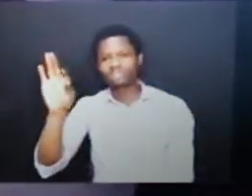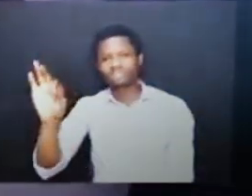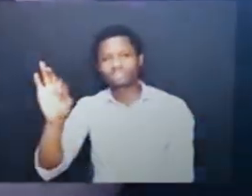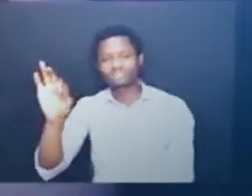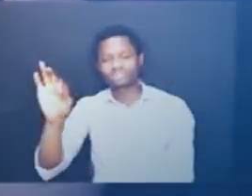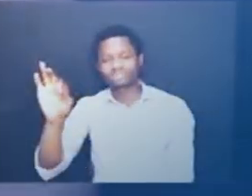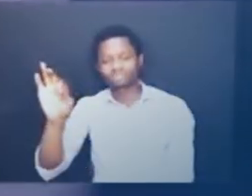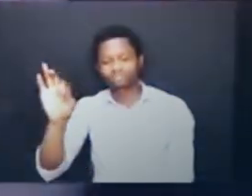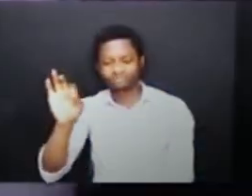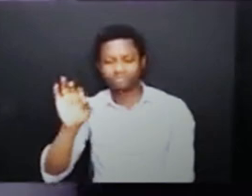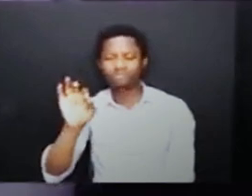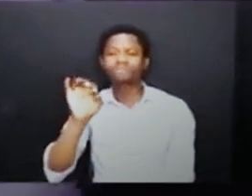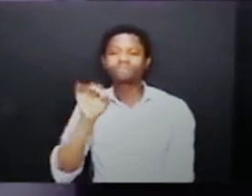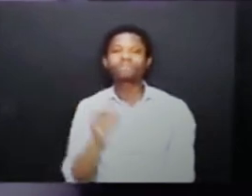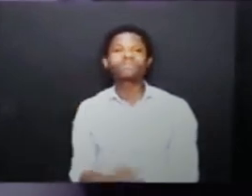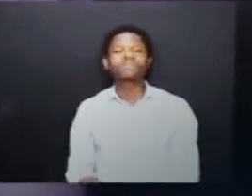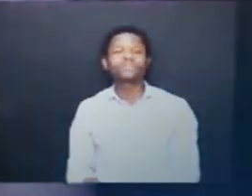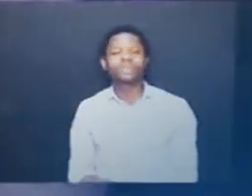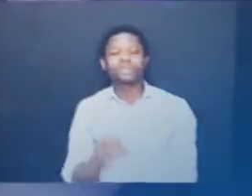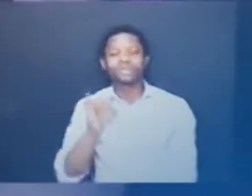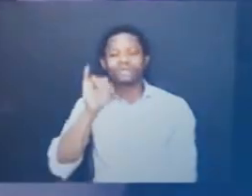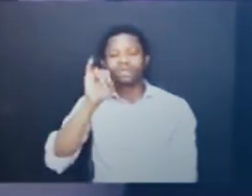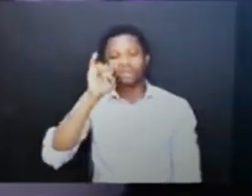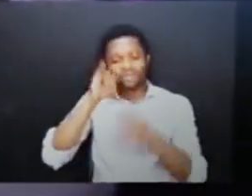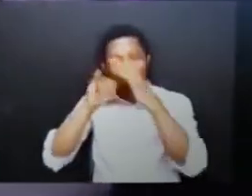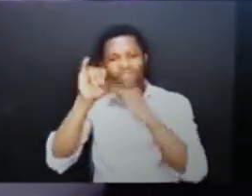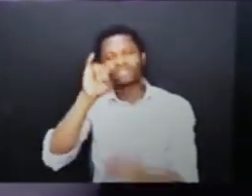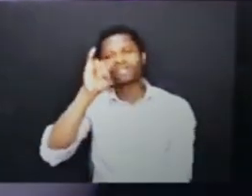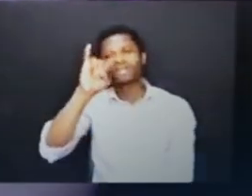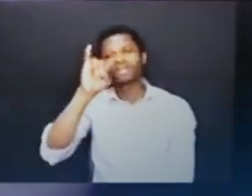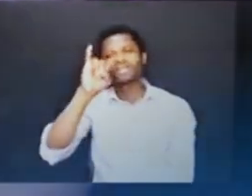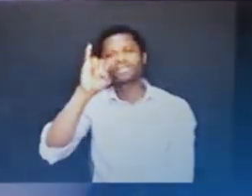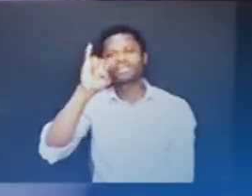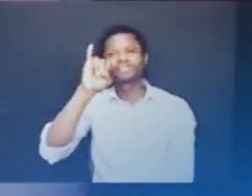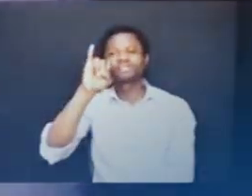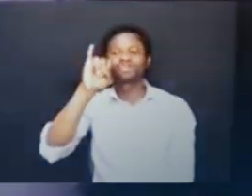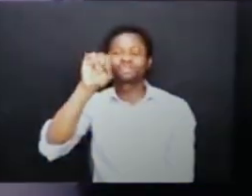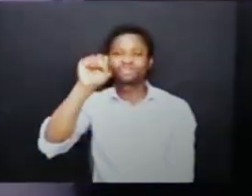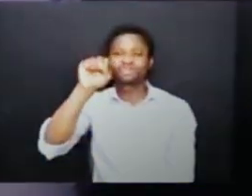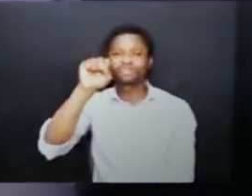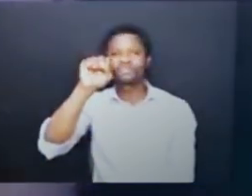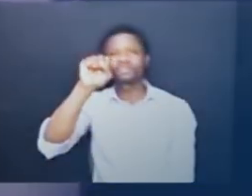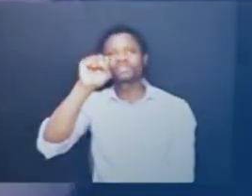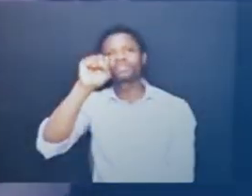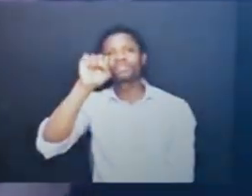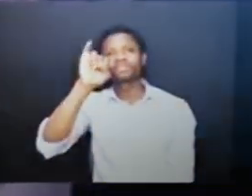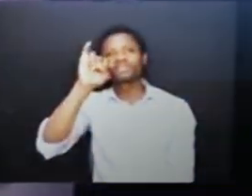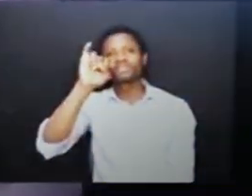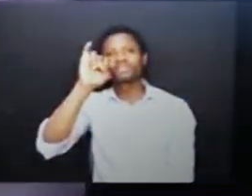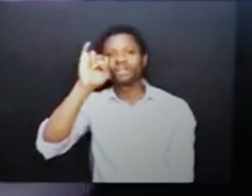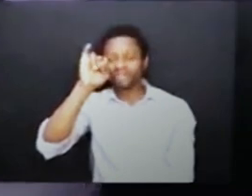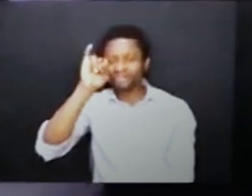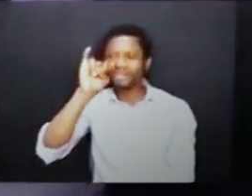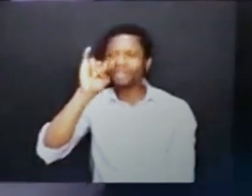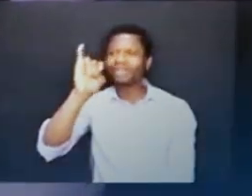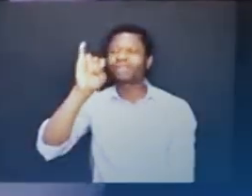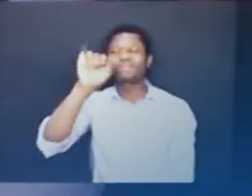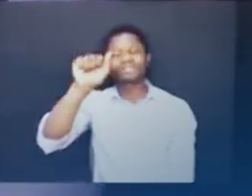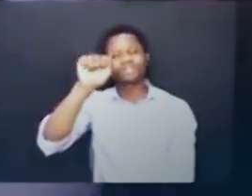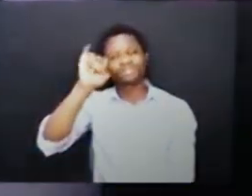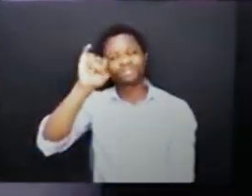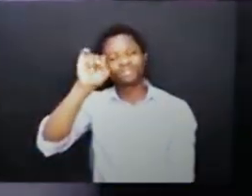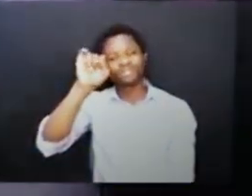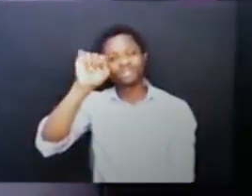In Isaiah 41 verse 9. If you have not heard God before, I want to encourage